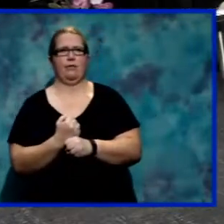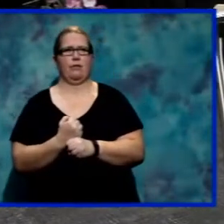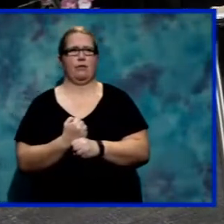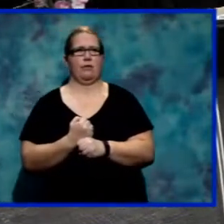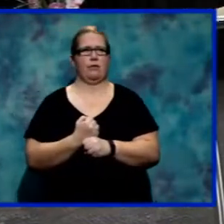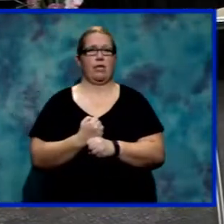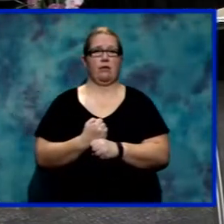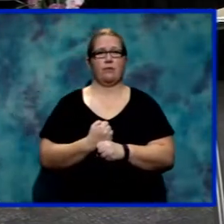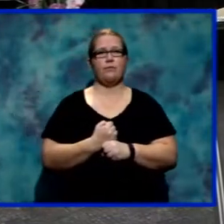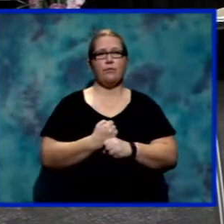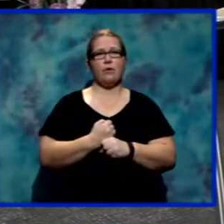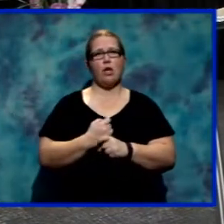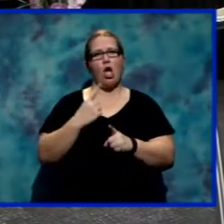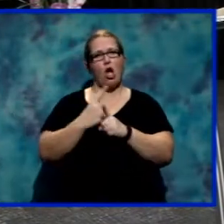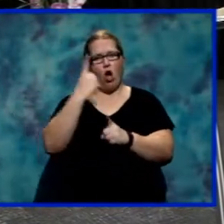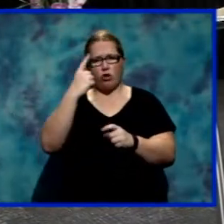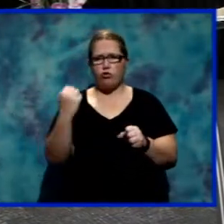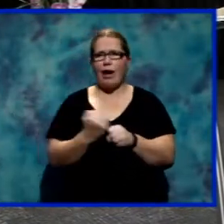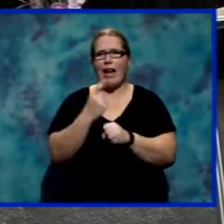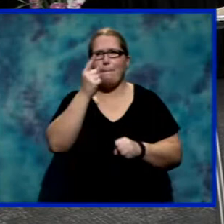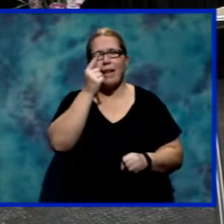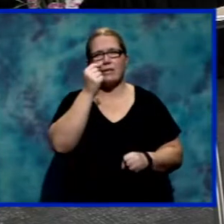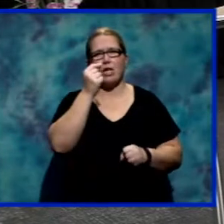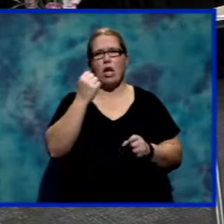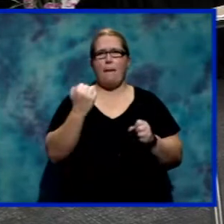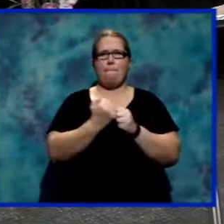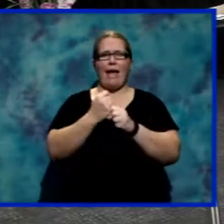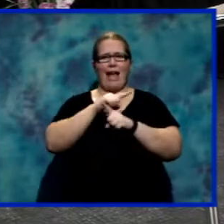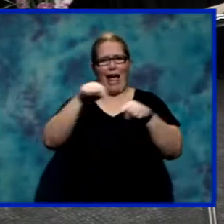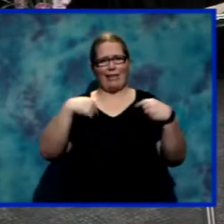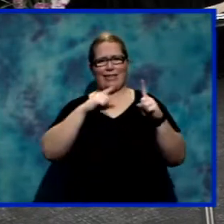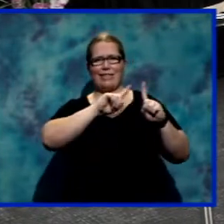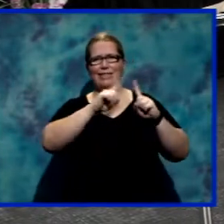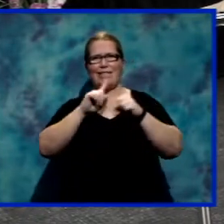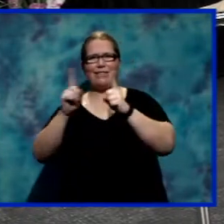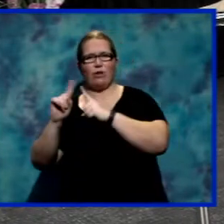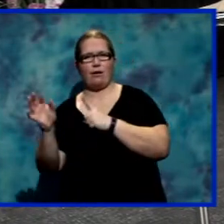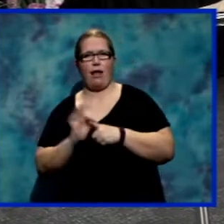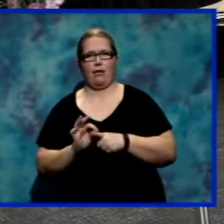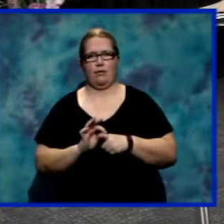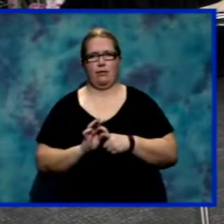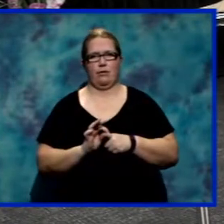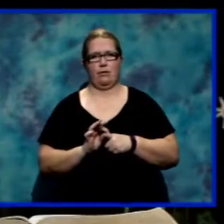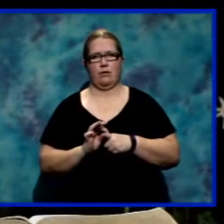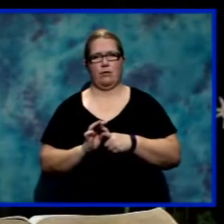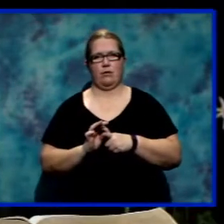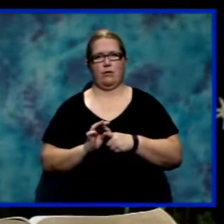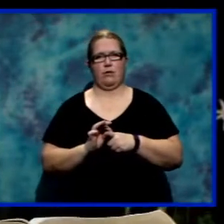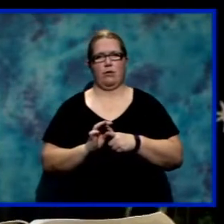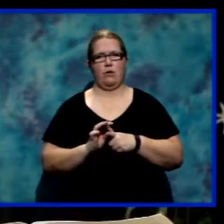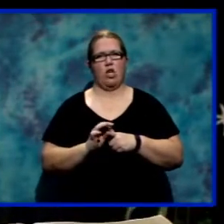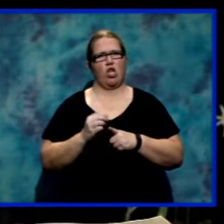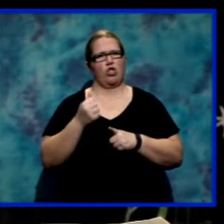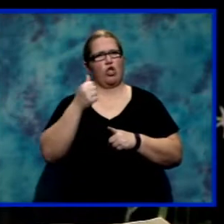nuances, his creative abilities in making us all different colors are used to disadvantage by the